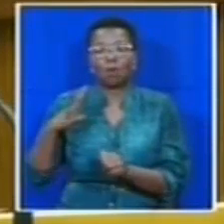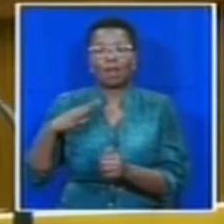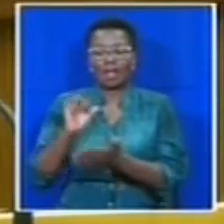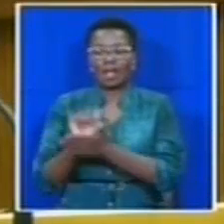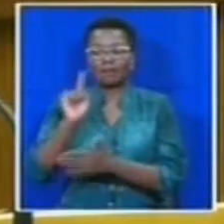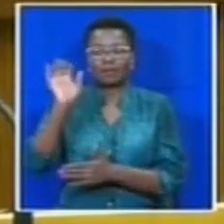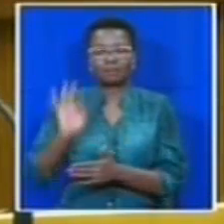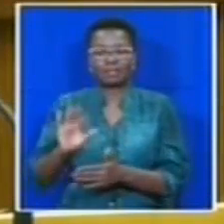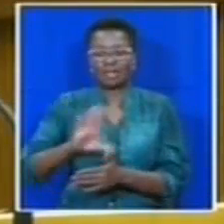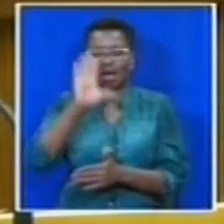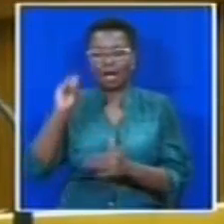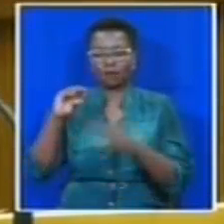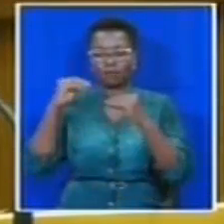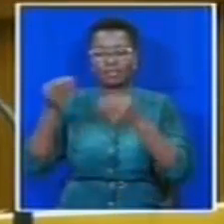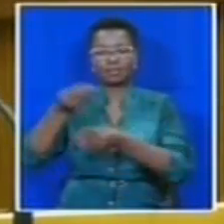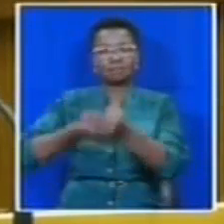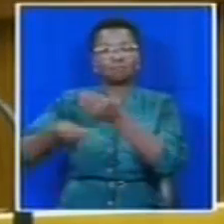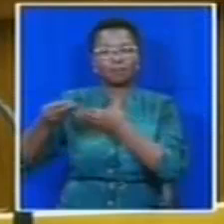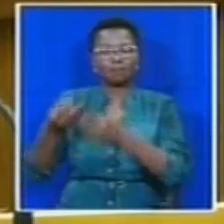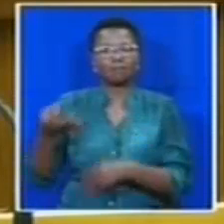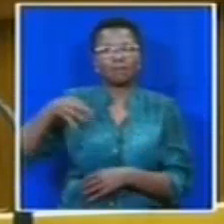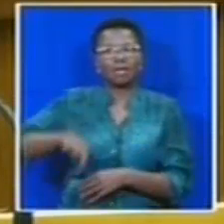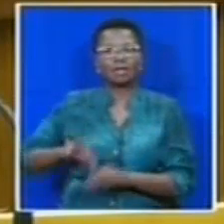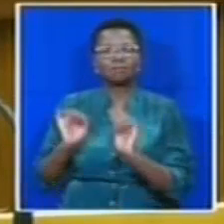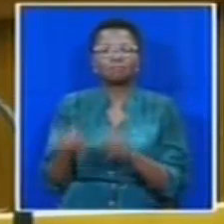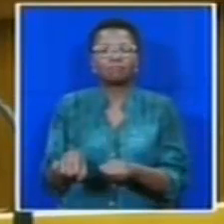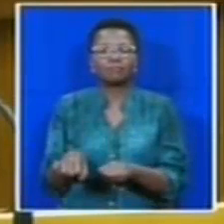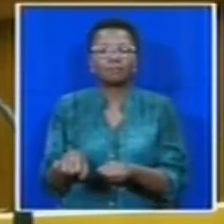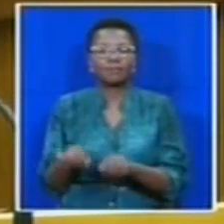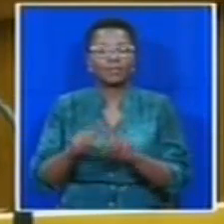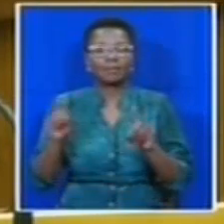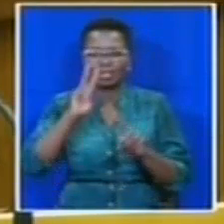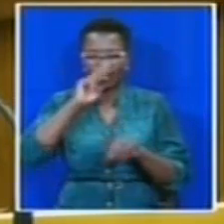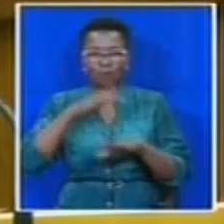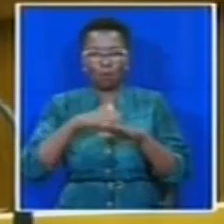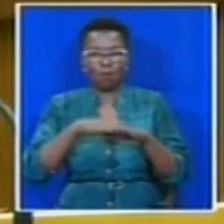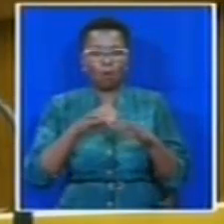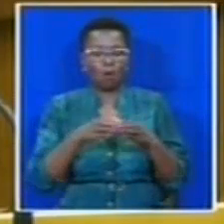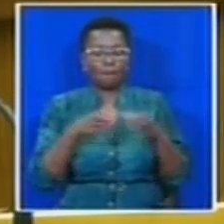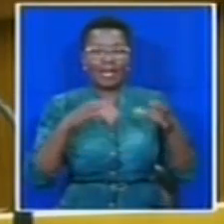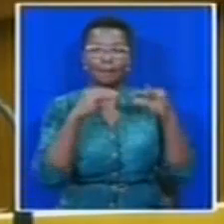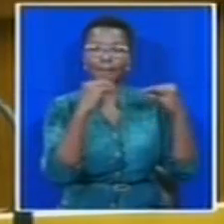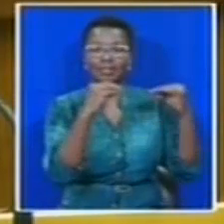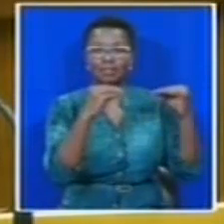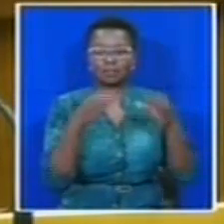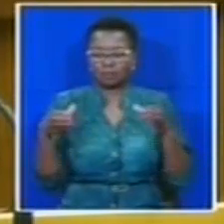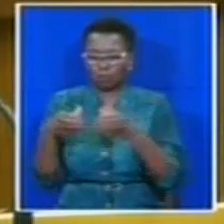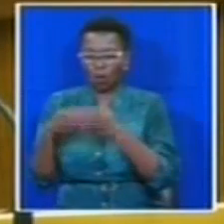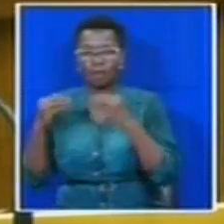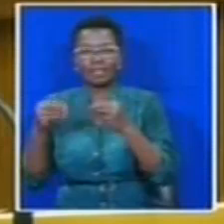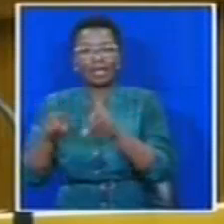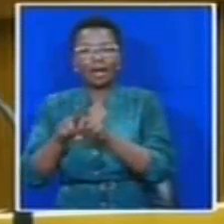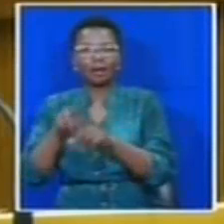of Africa's trade is internal. Greater cooperation is needed between the larger economies, South Africa,